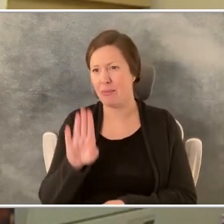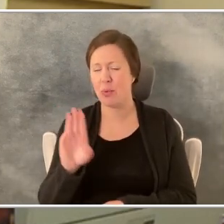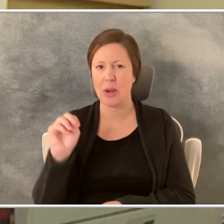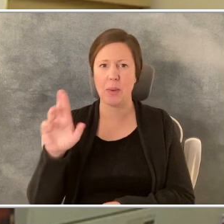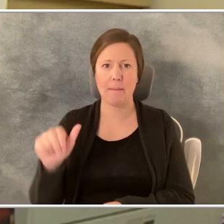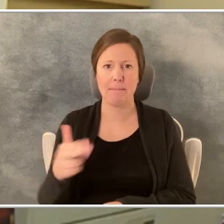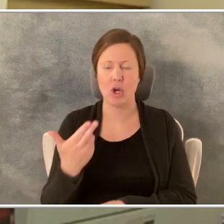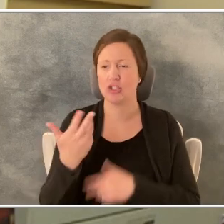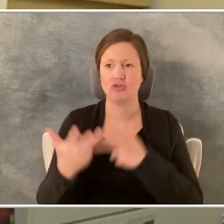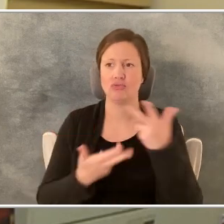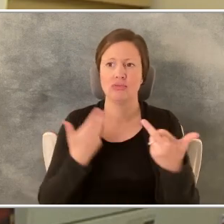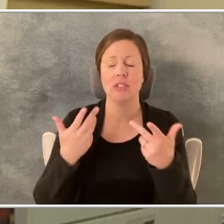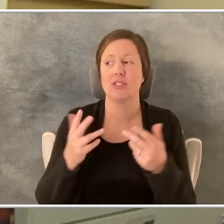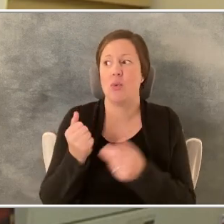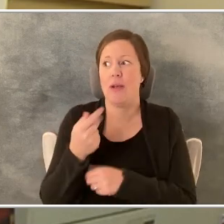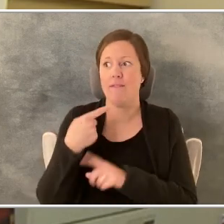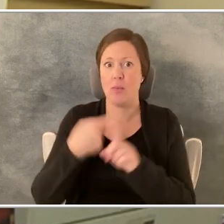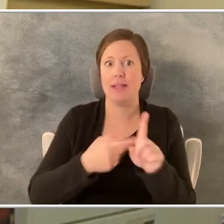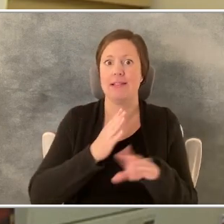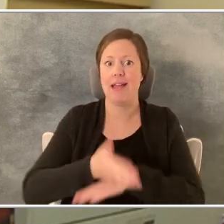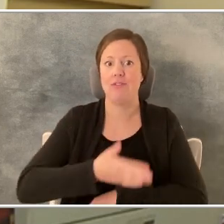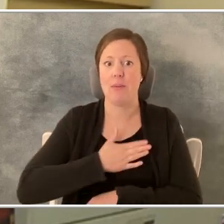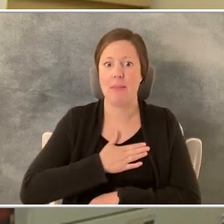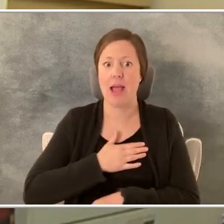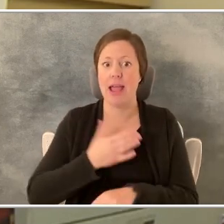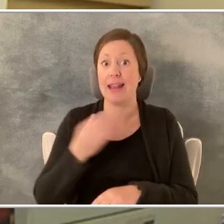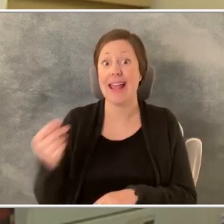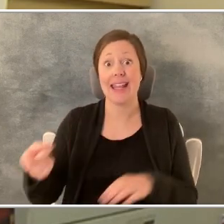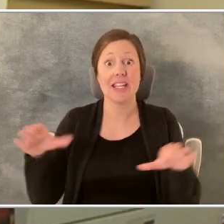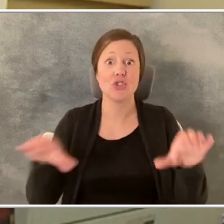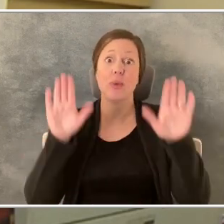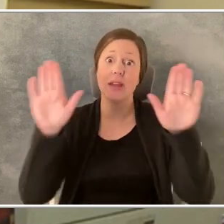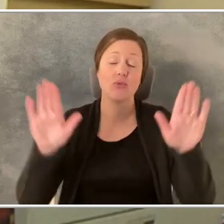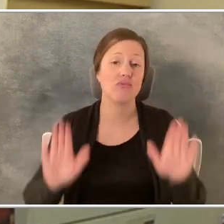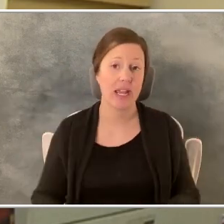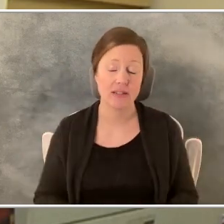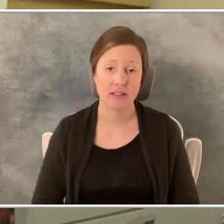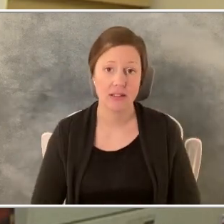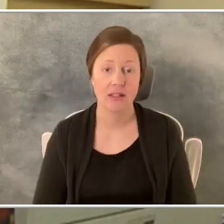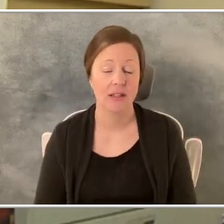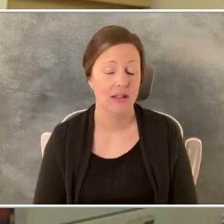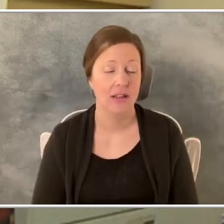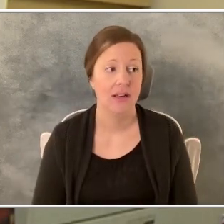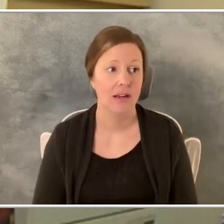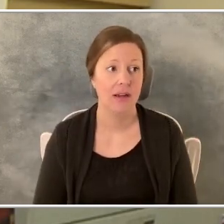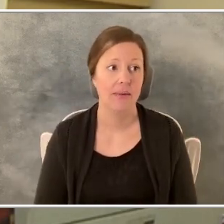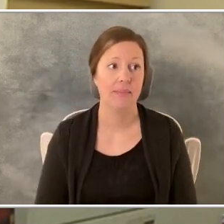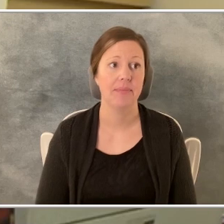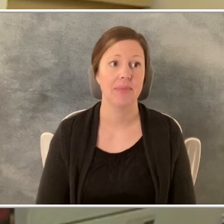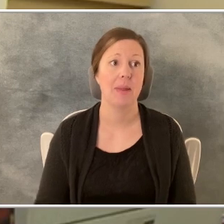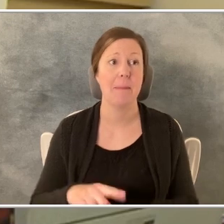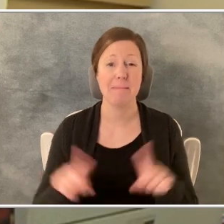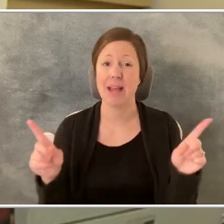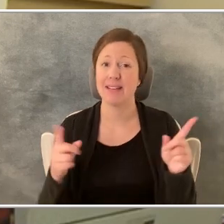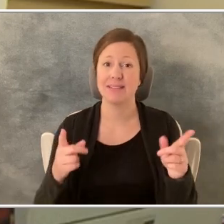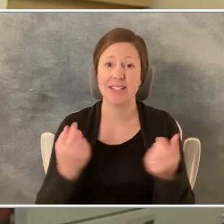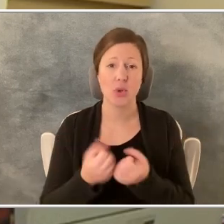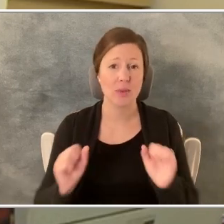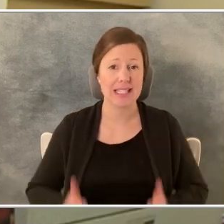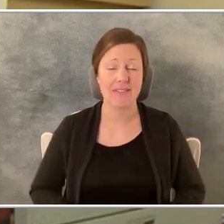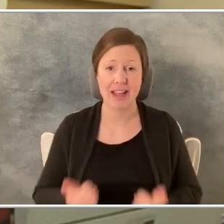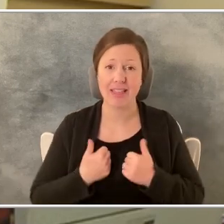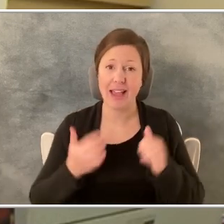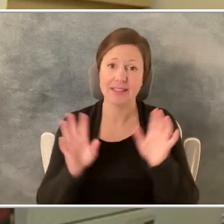months after I did mine, and is doing exceptionally well too. But it's about saving lives, and Dr.